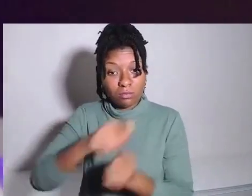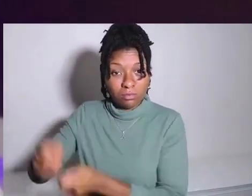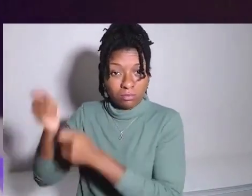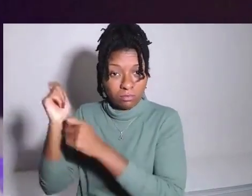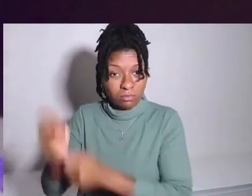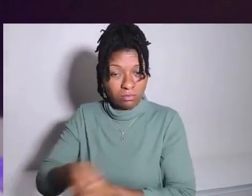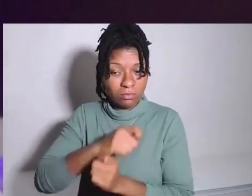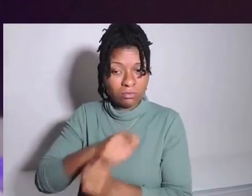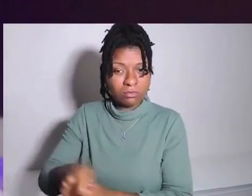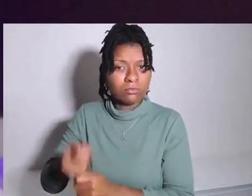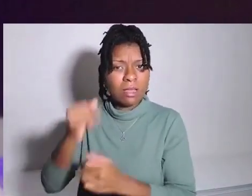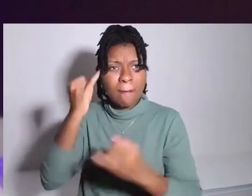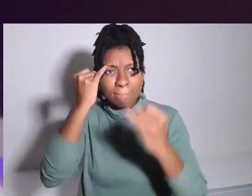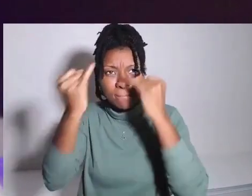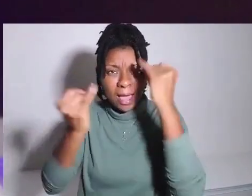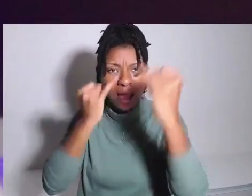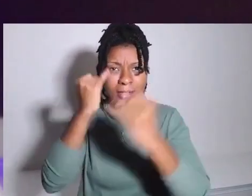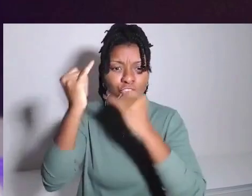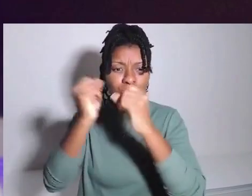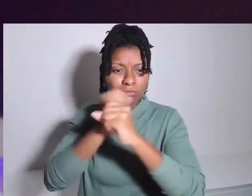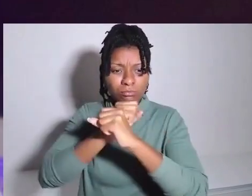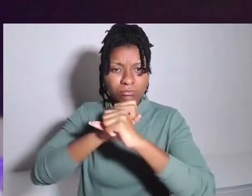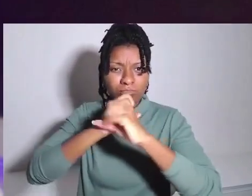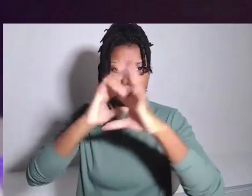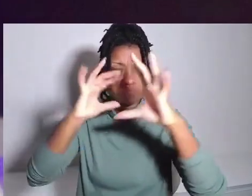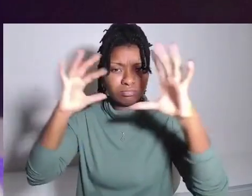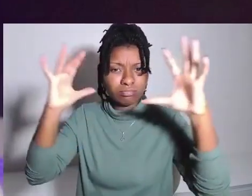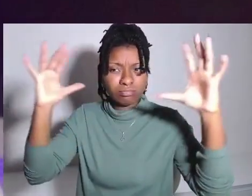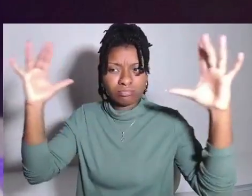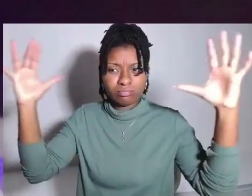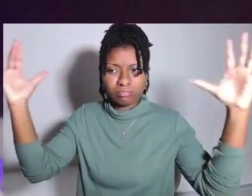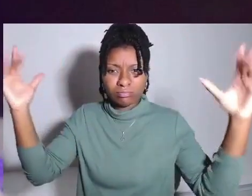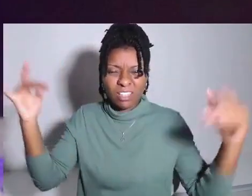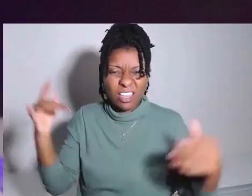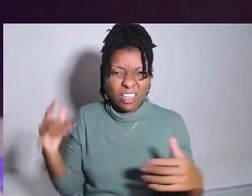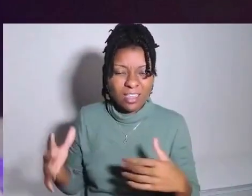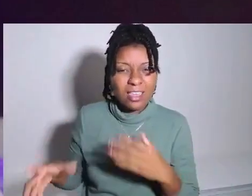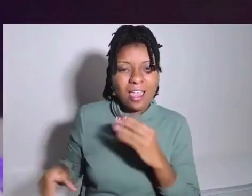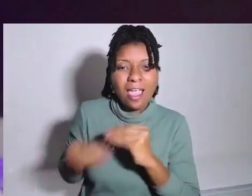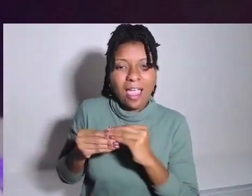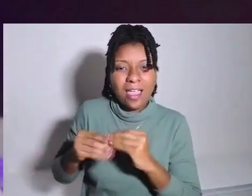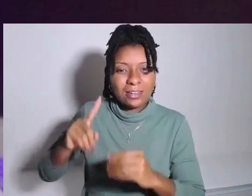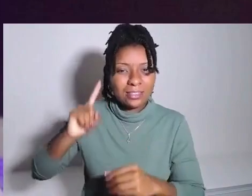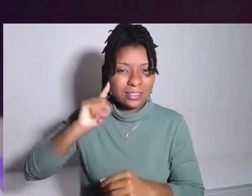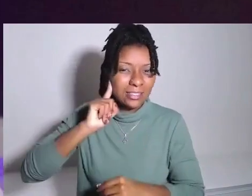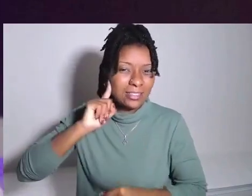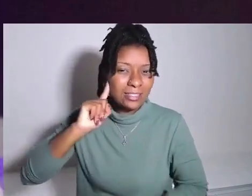it, envision it. And then I add my sound to it.